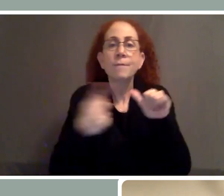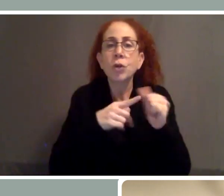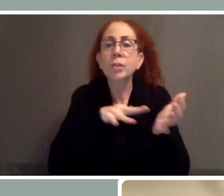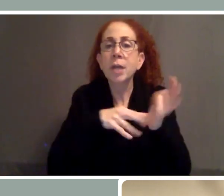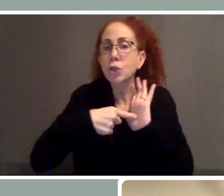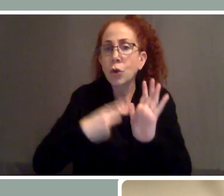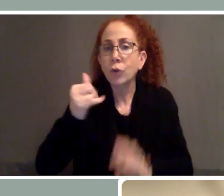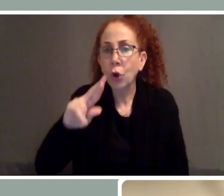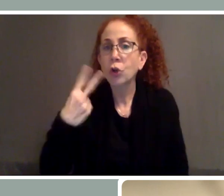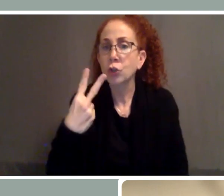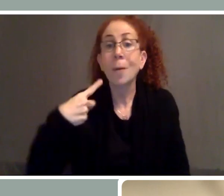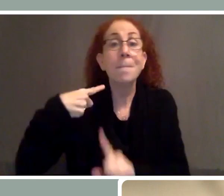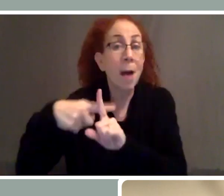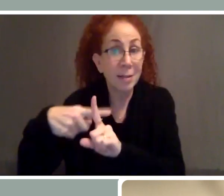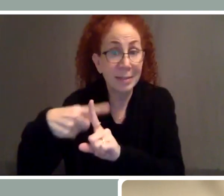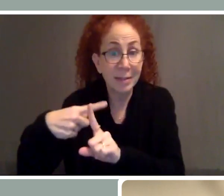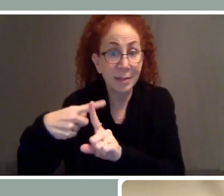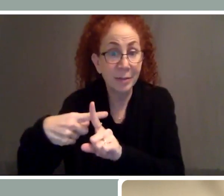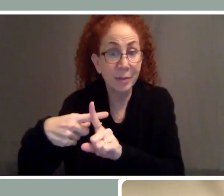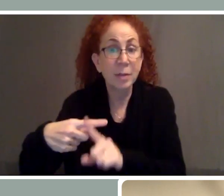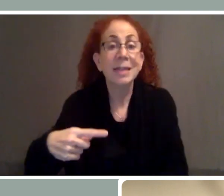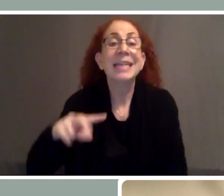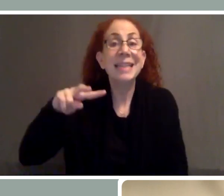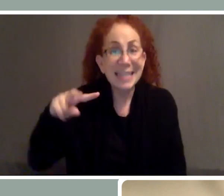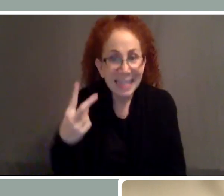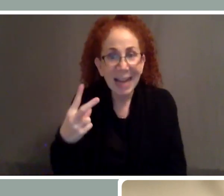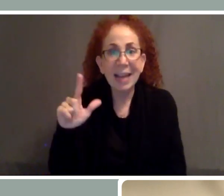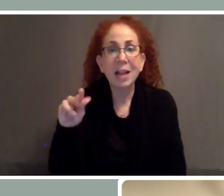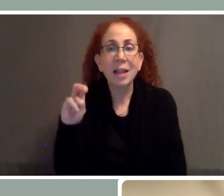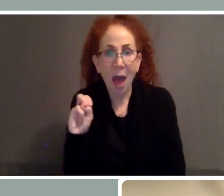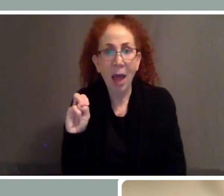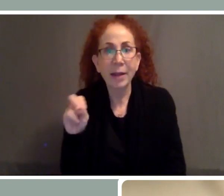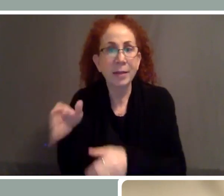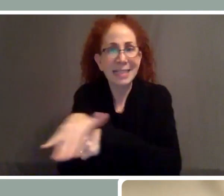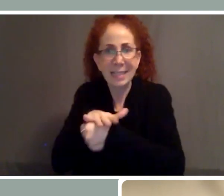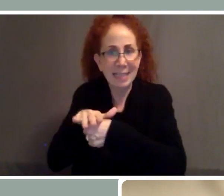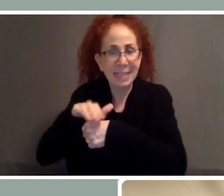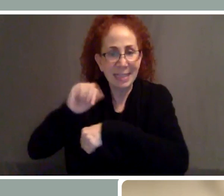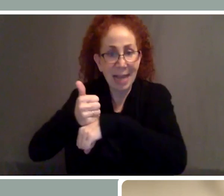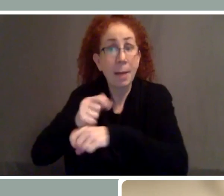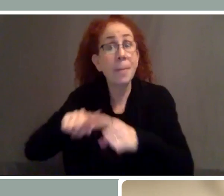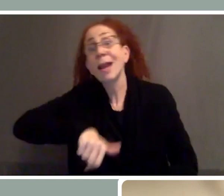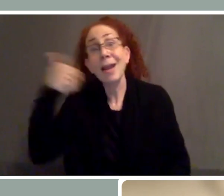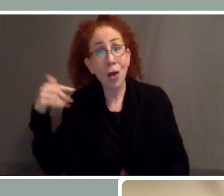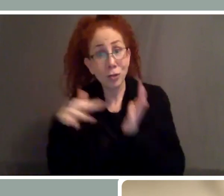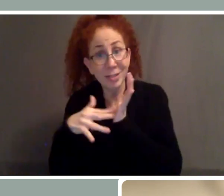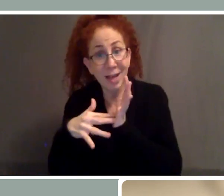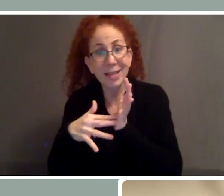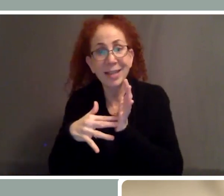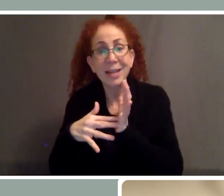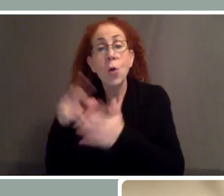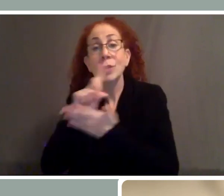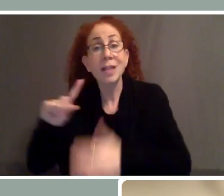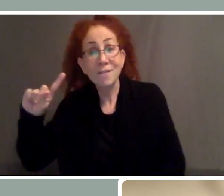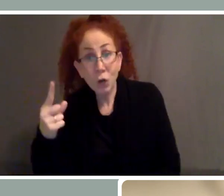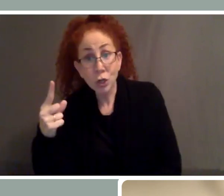Enhertu in HER2 positive disease was in the second line setting. But there was another study coming that actually had been designed first that was looking at